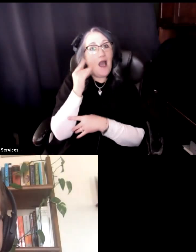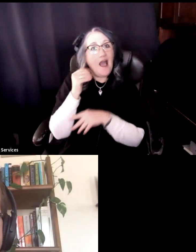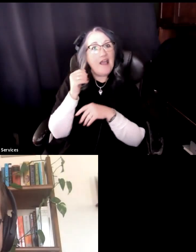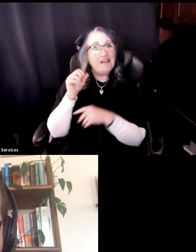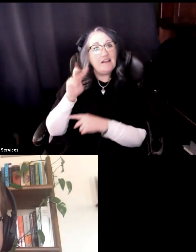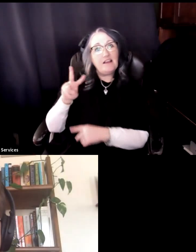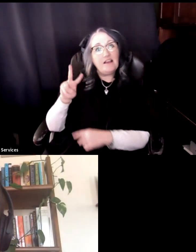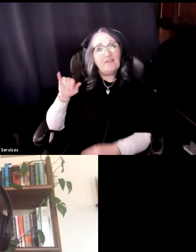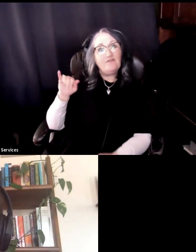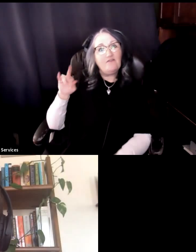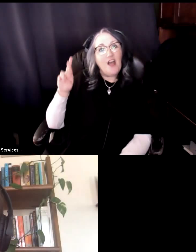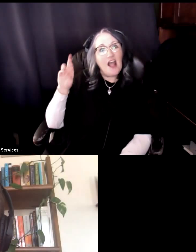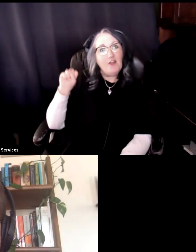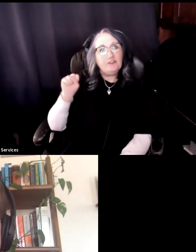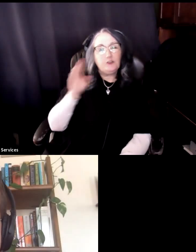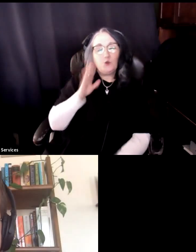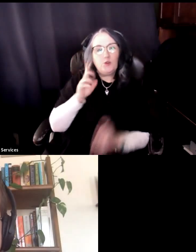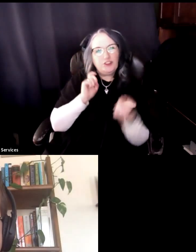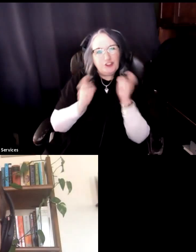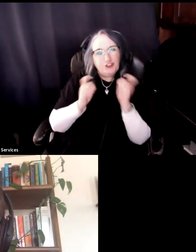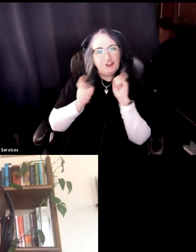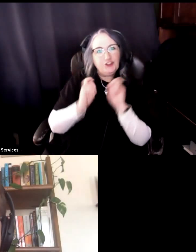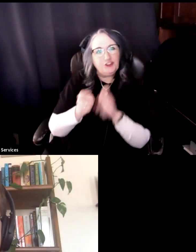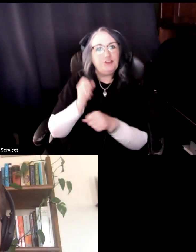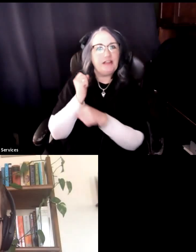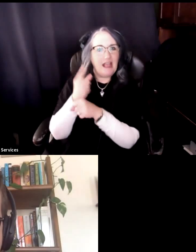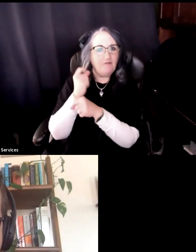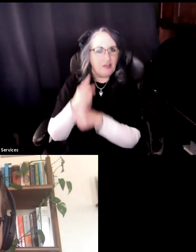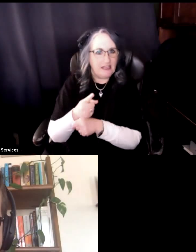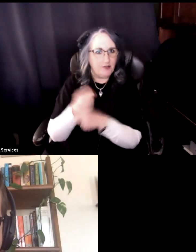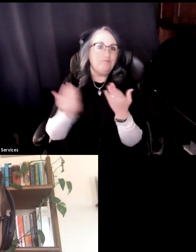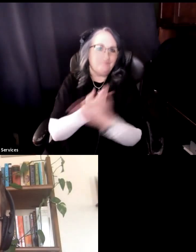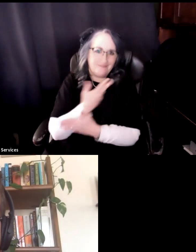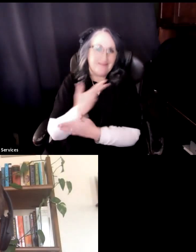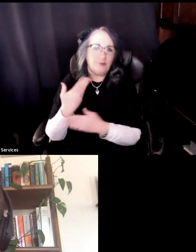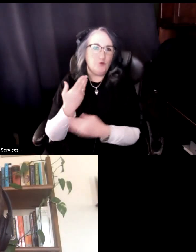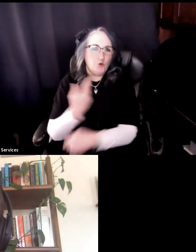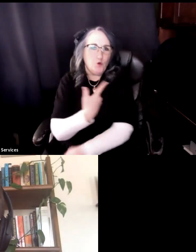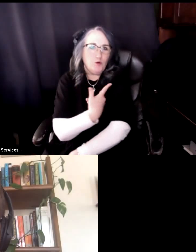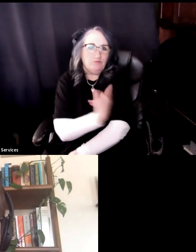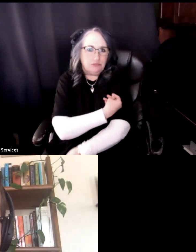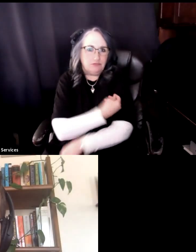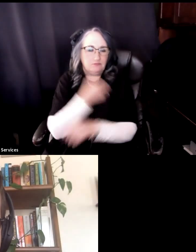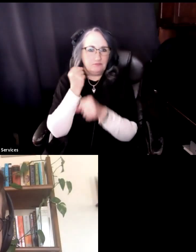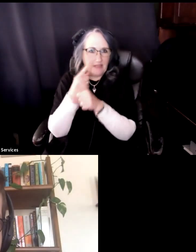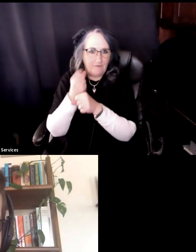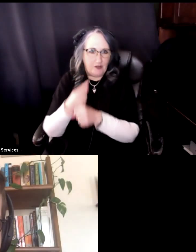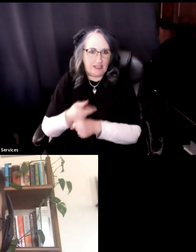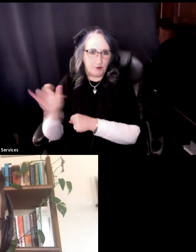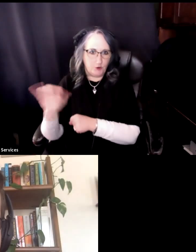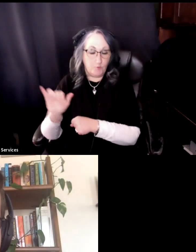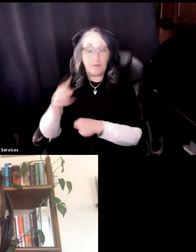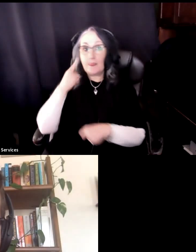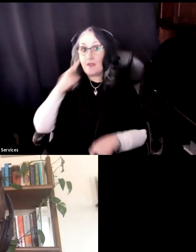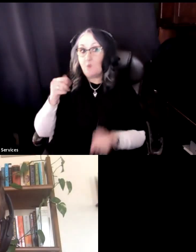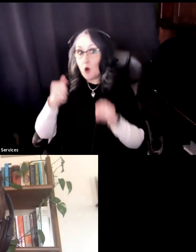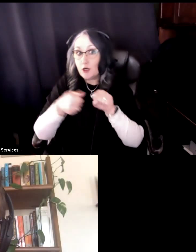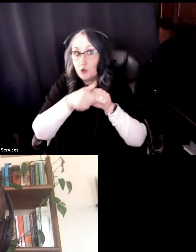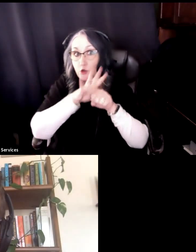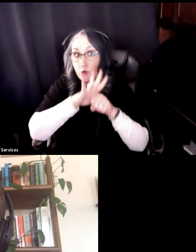shots every year. For the COVID vaccine, right now, we don't have information